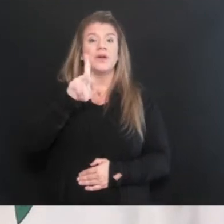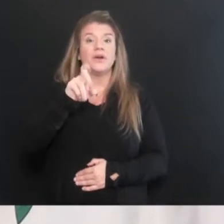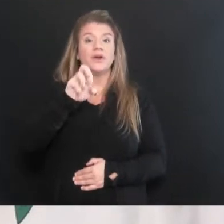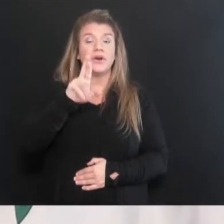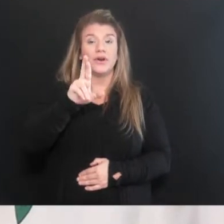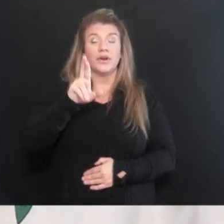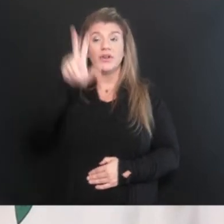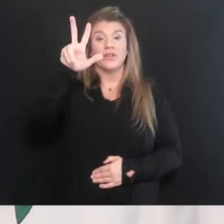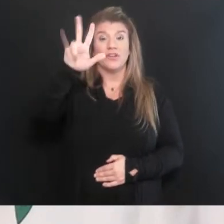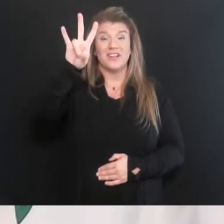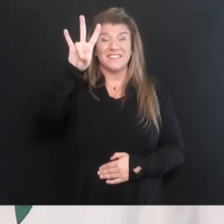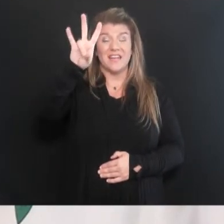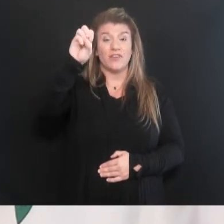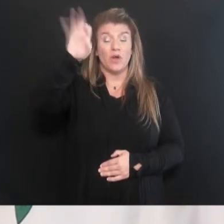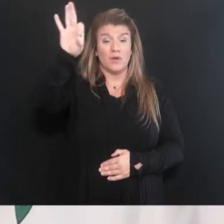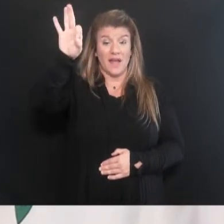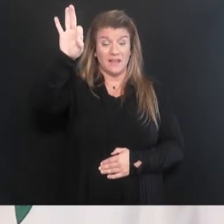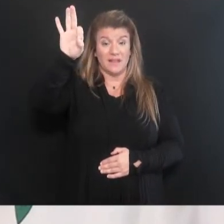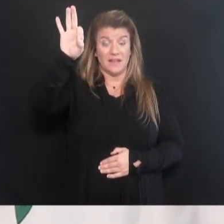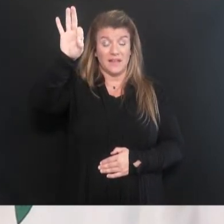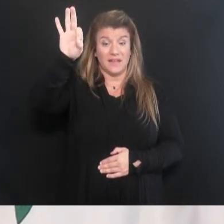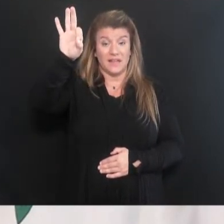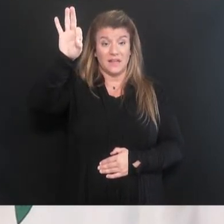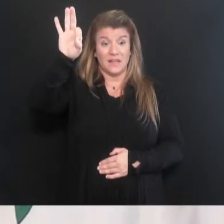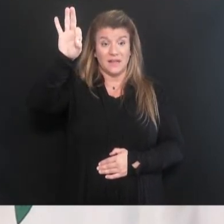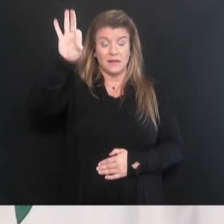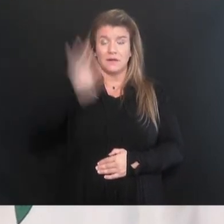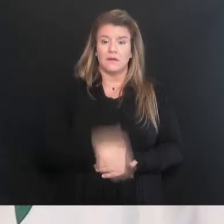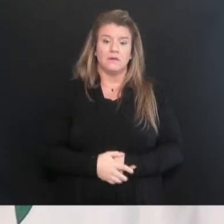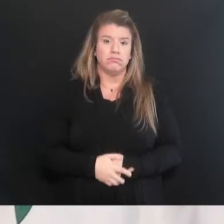The 3,709th death is a,